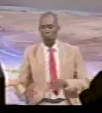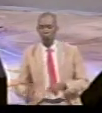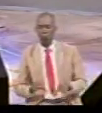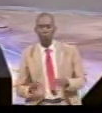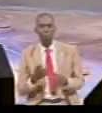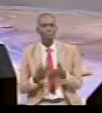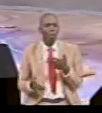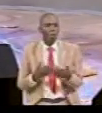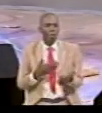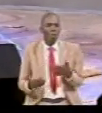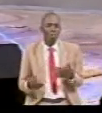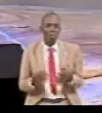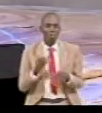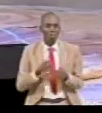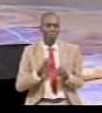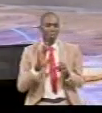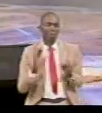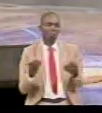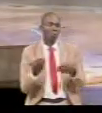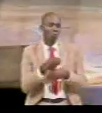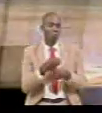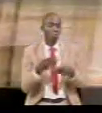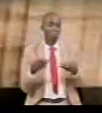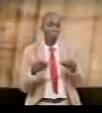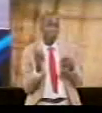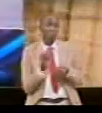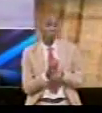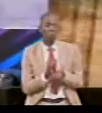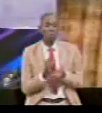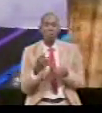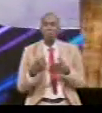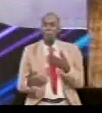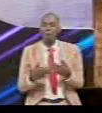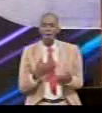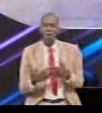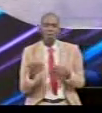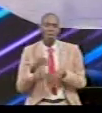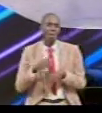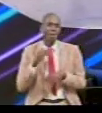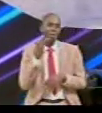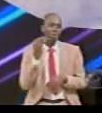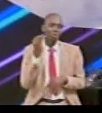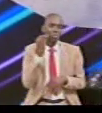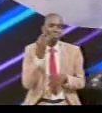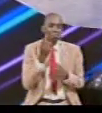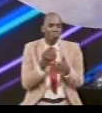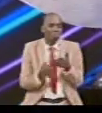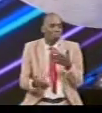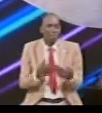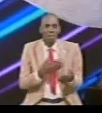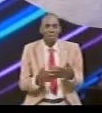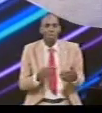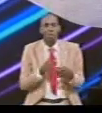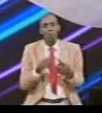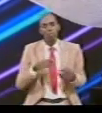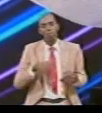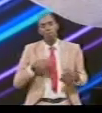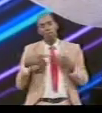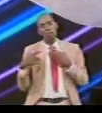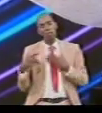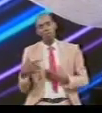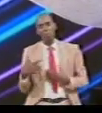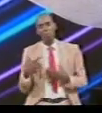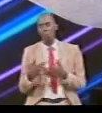whatsoever in the office, whatsoever in the home, whatsoever when you feel hungry,